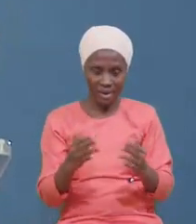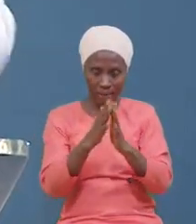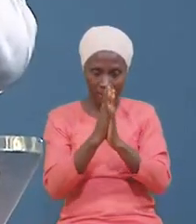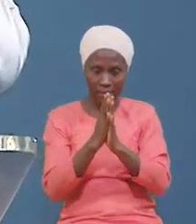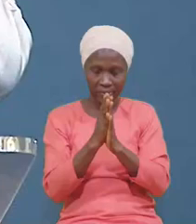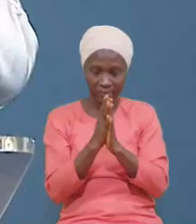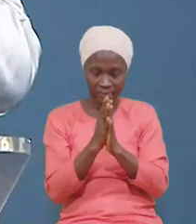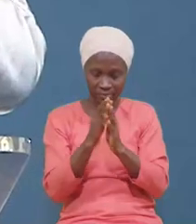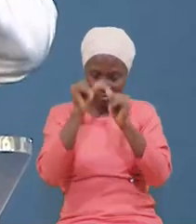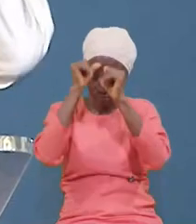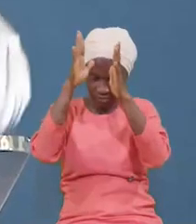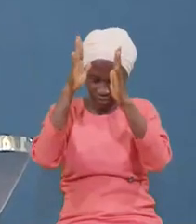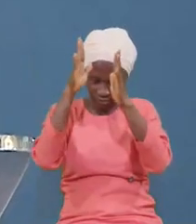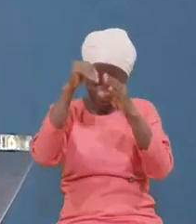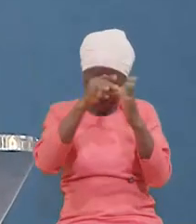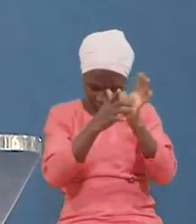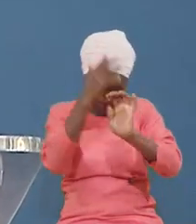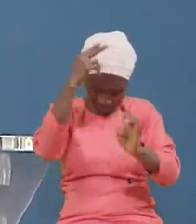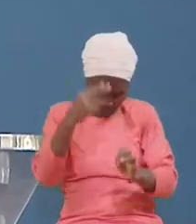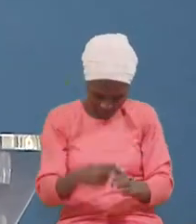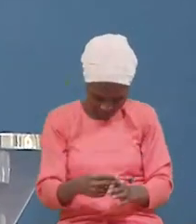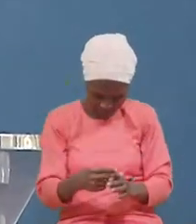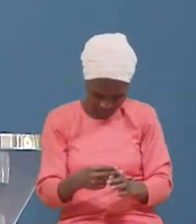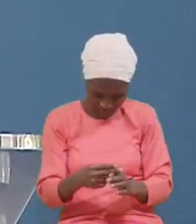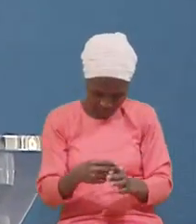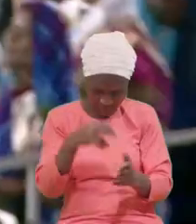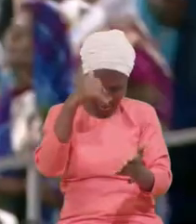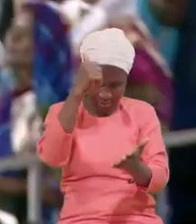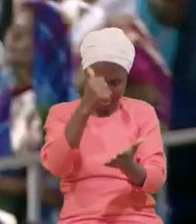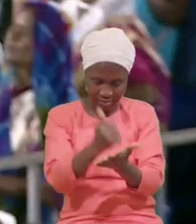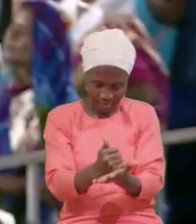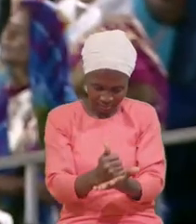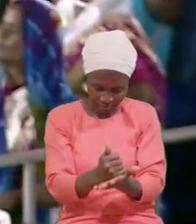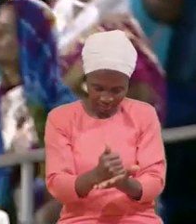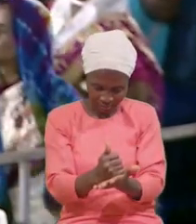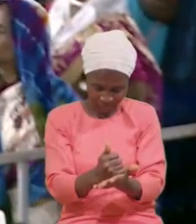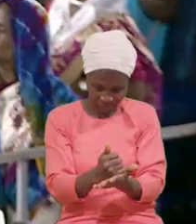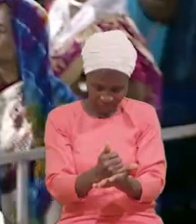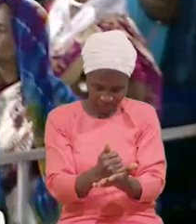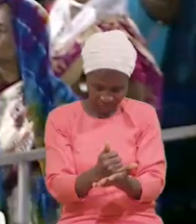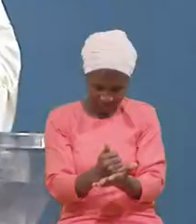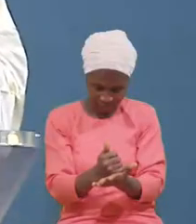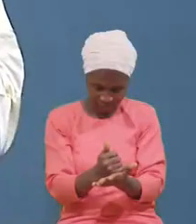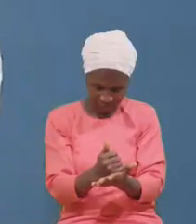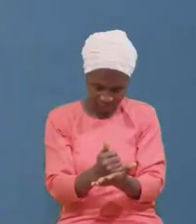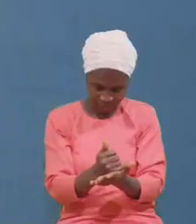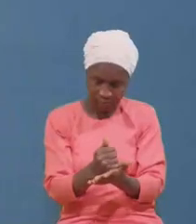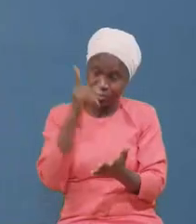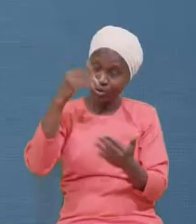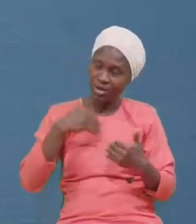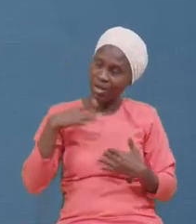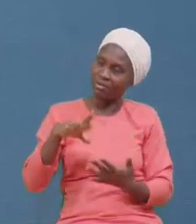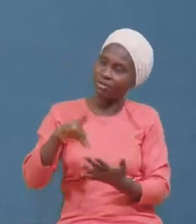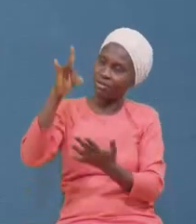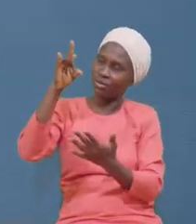Prarthana cheddam. Father in Jesus name. Tandri Yesu namamulo. You have appointed Christ